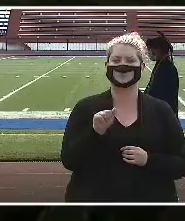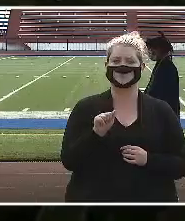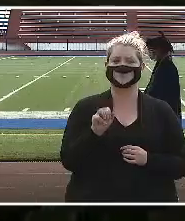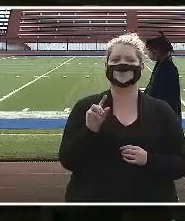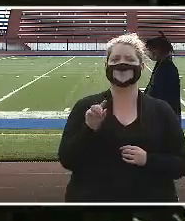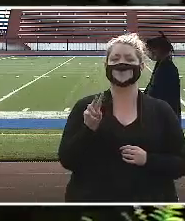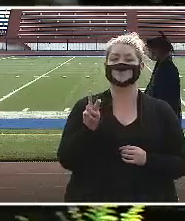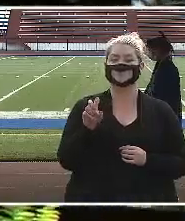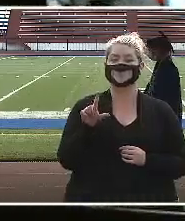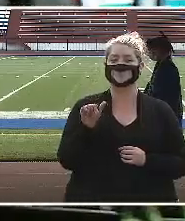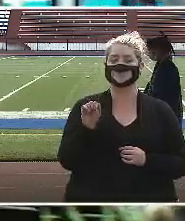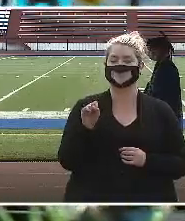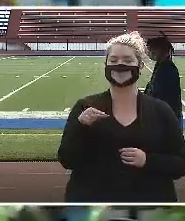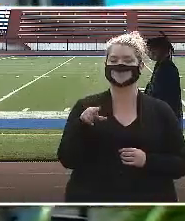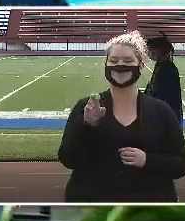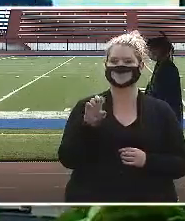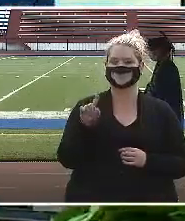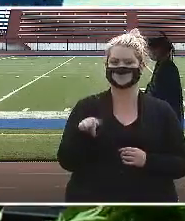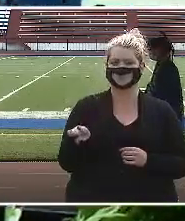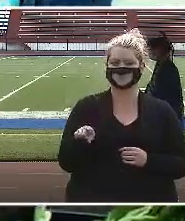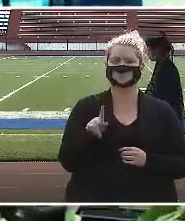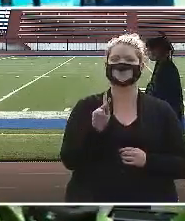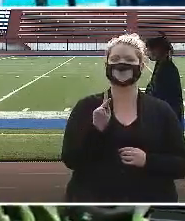Kalia Wells.